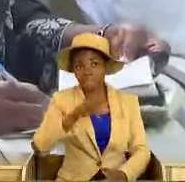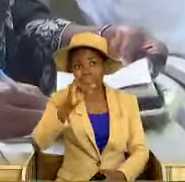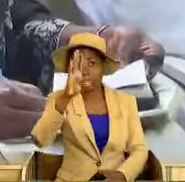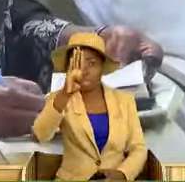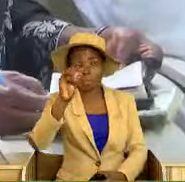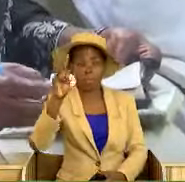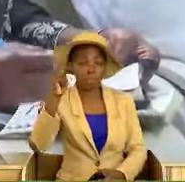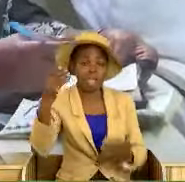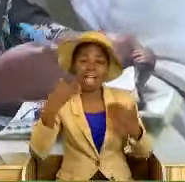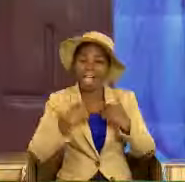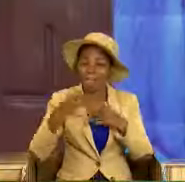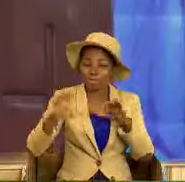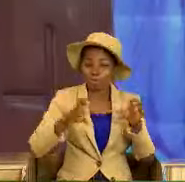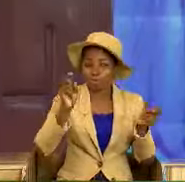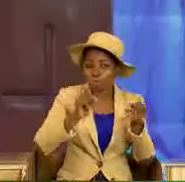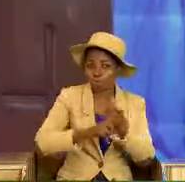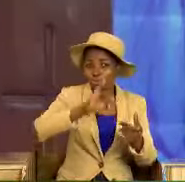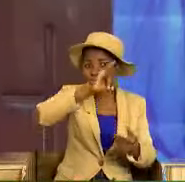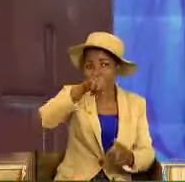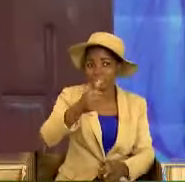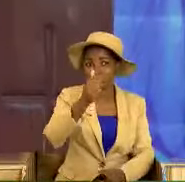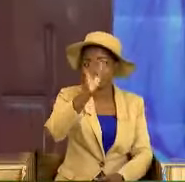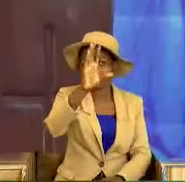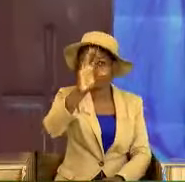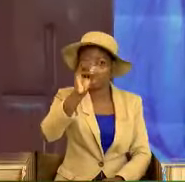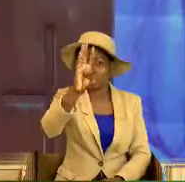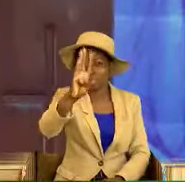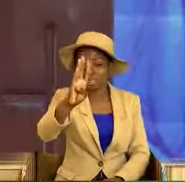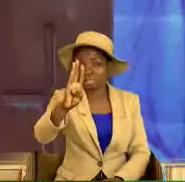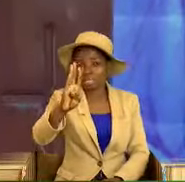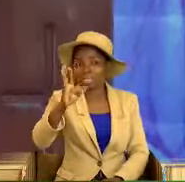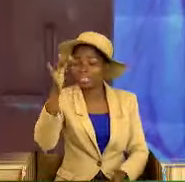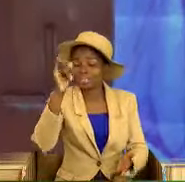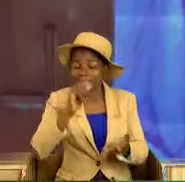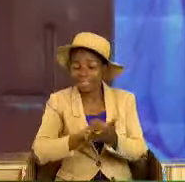Jacob and Jacob gave him this